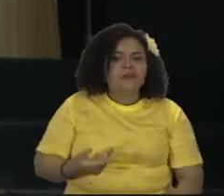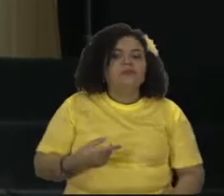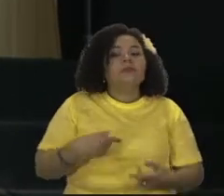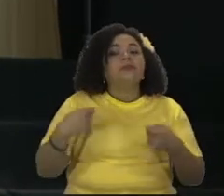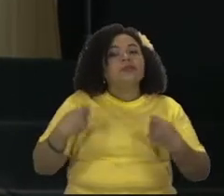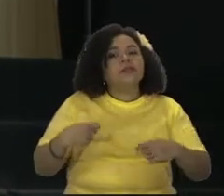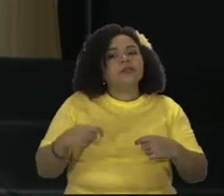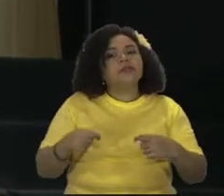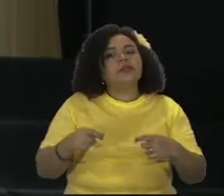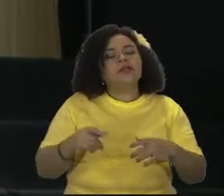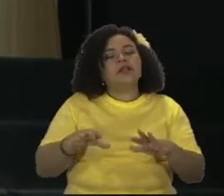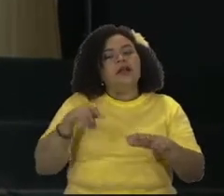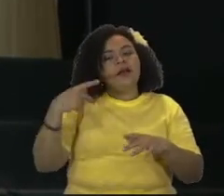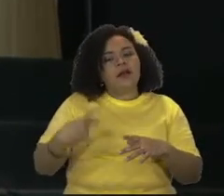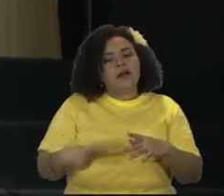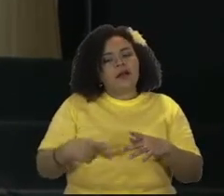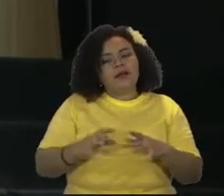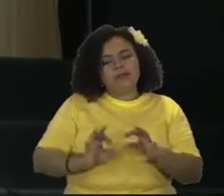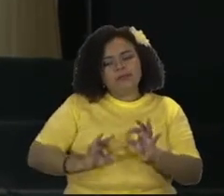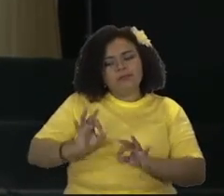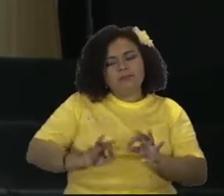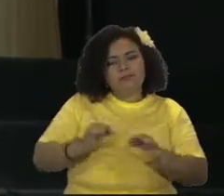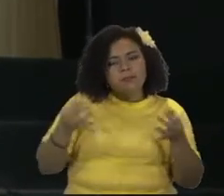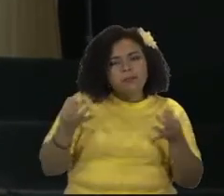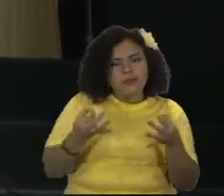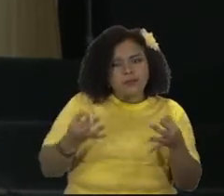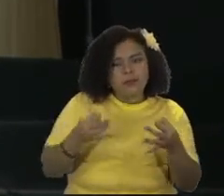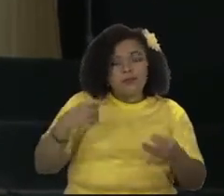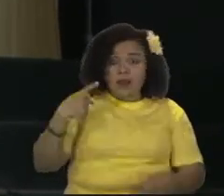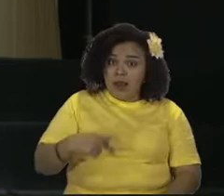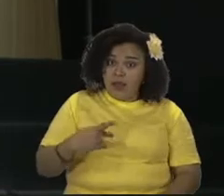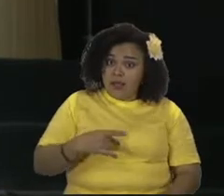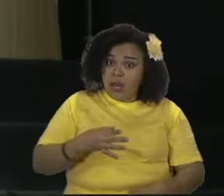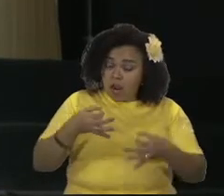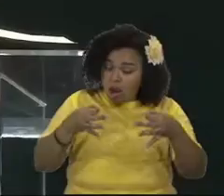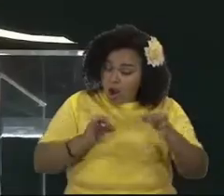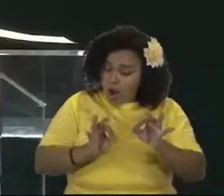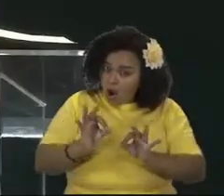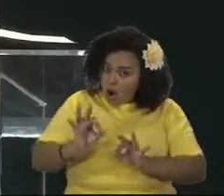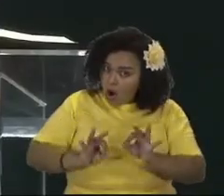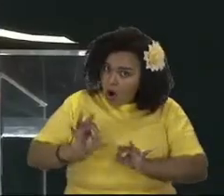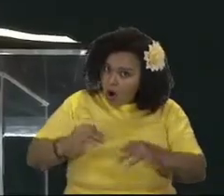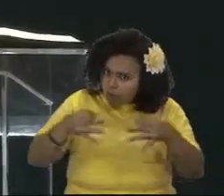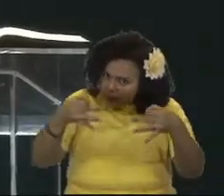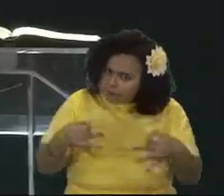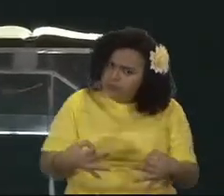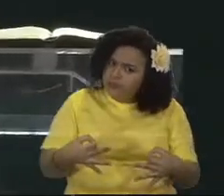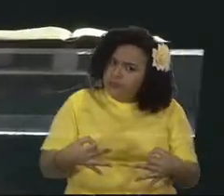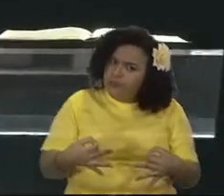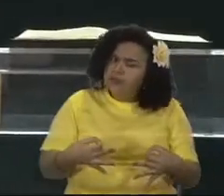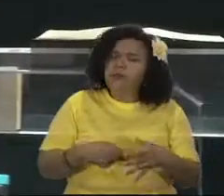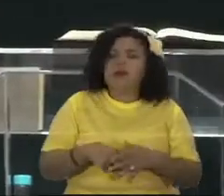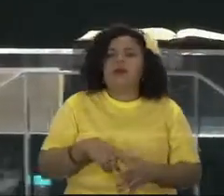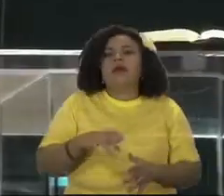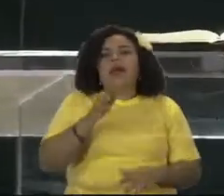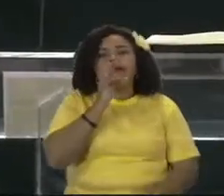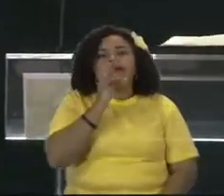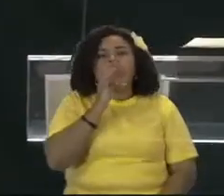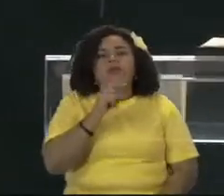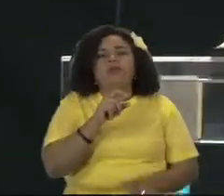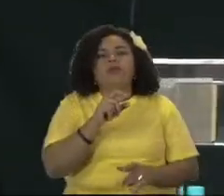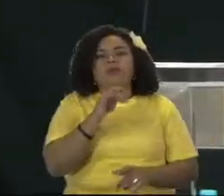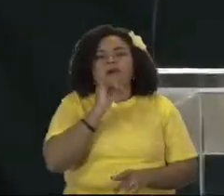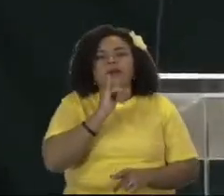We must aim for that and strive for that. When A